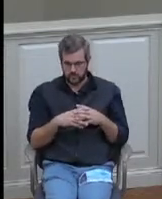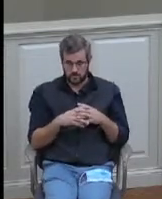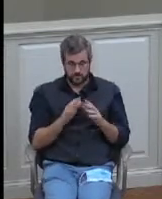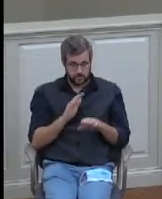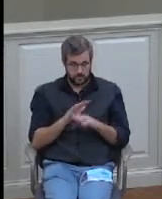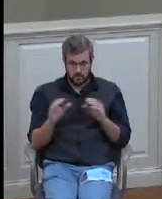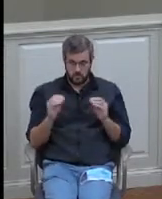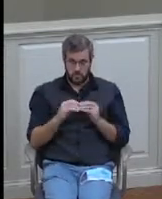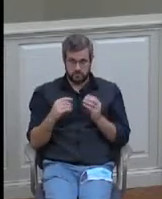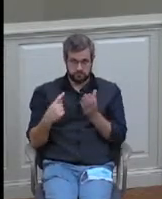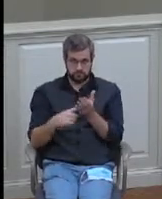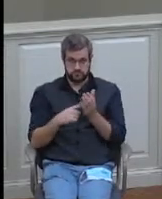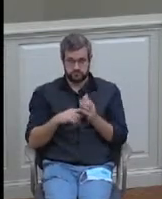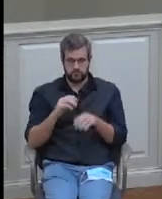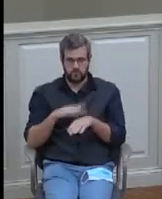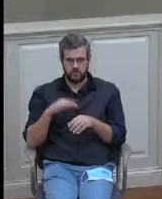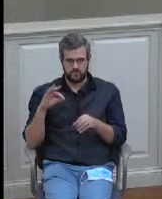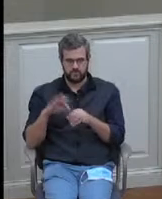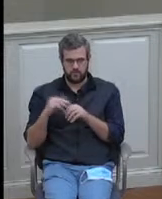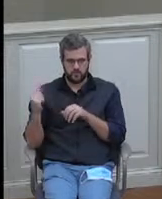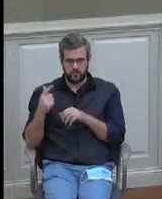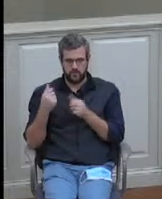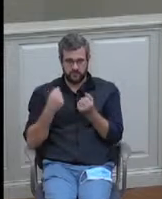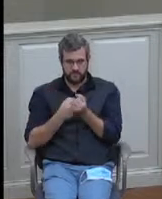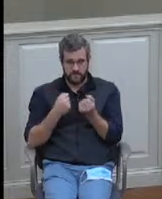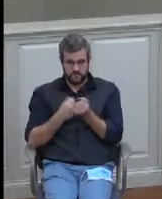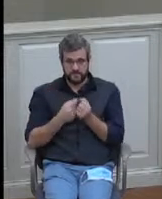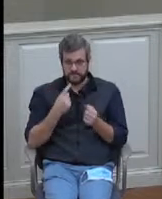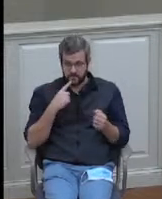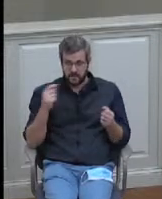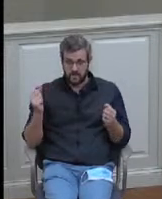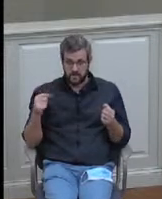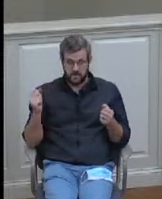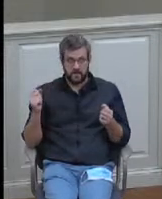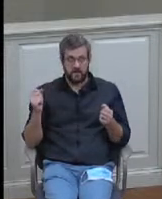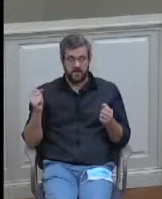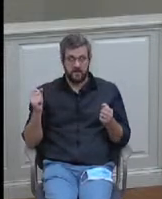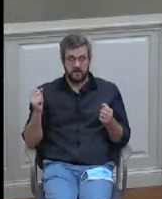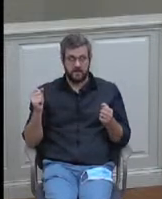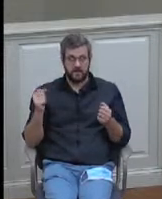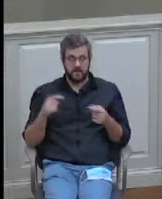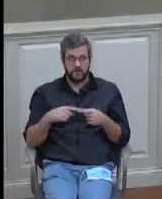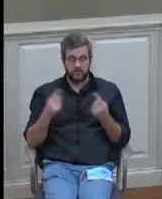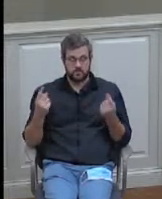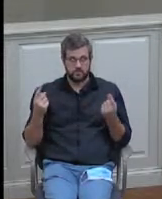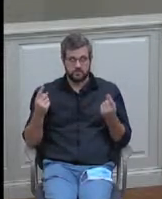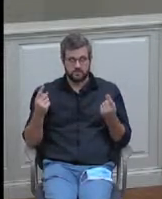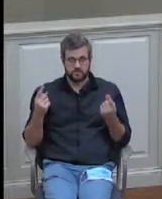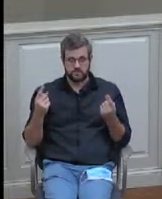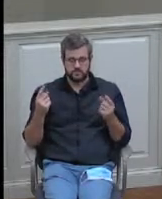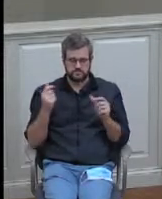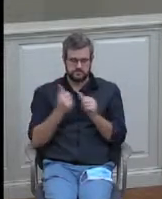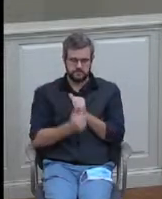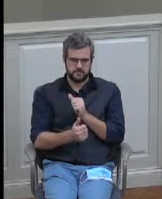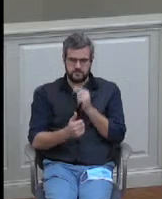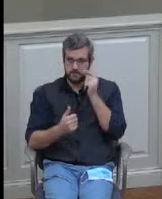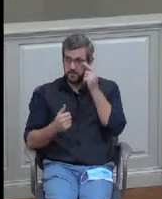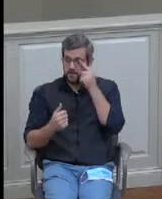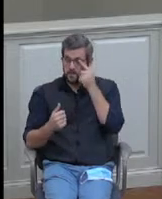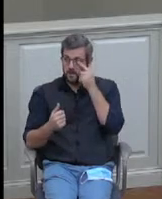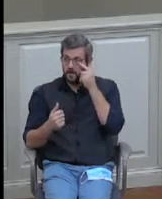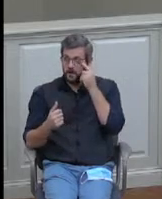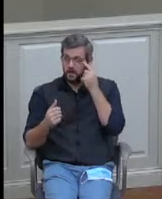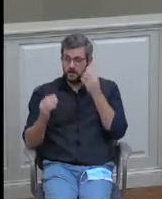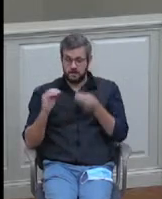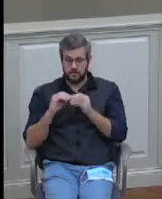further discussion, Chair will call the question. All in favor of the motion, say aye. Aye. Opposed, like sign. Motion carries. Item 13,